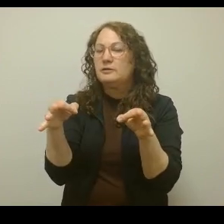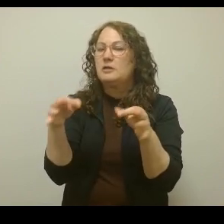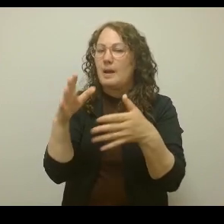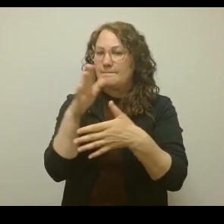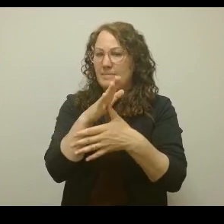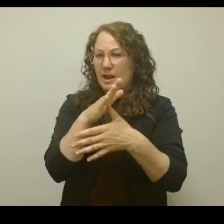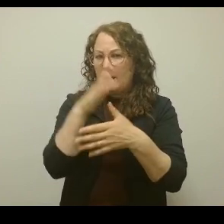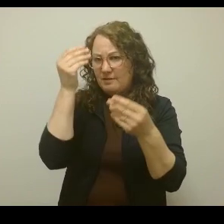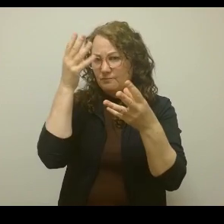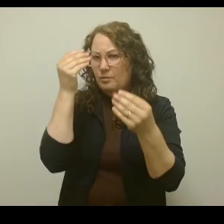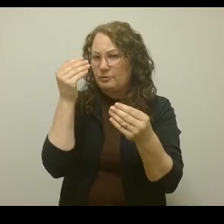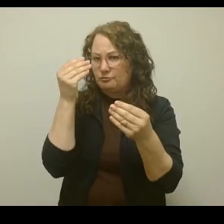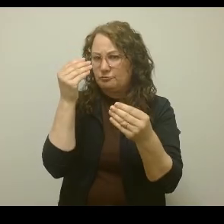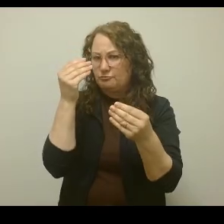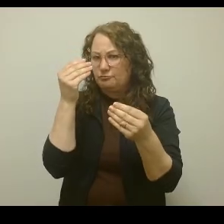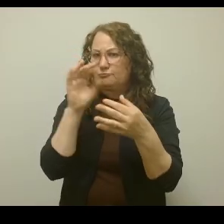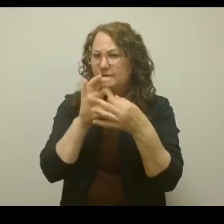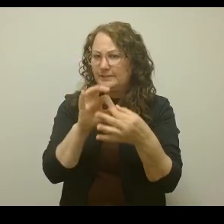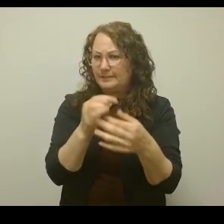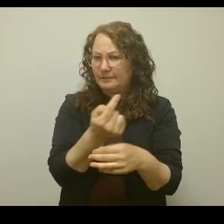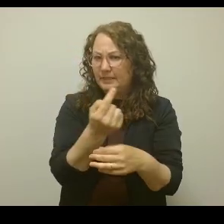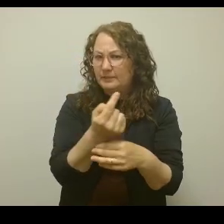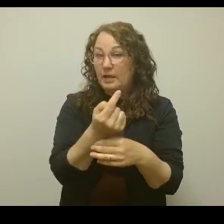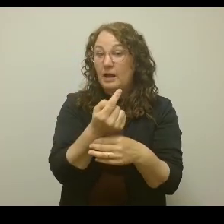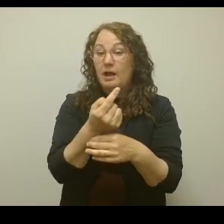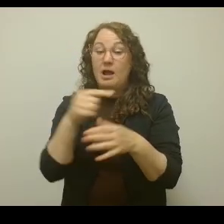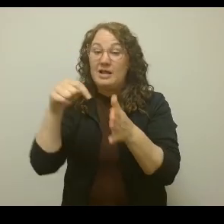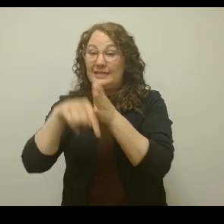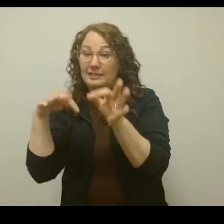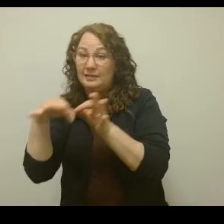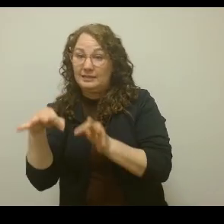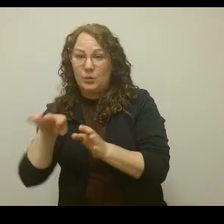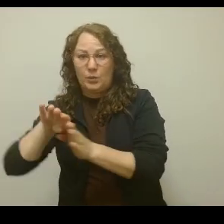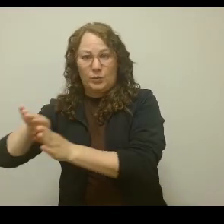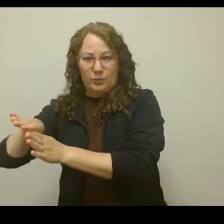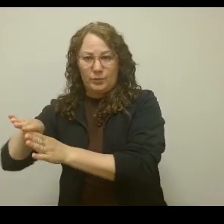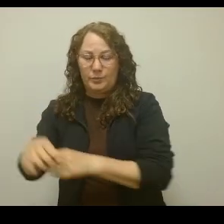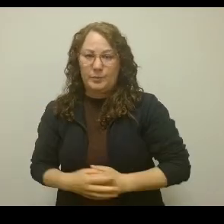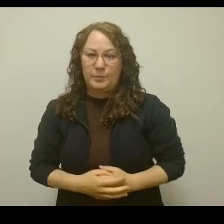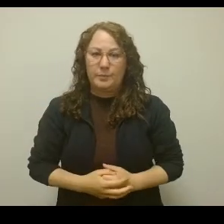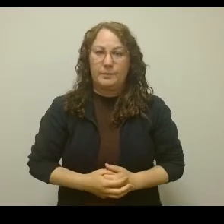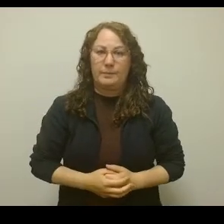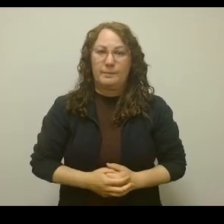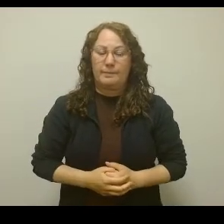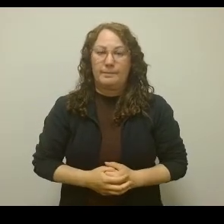about something without giving all the details.